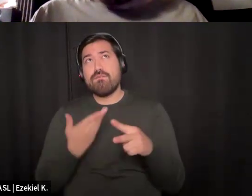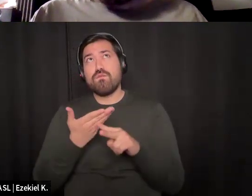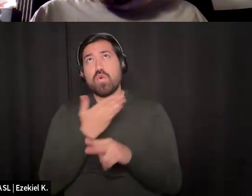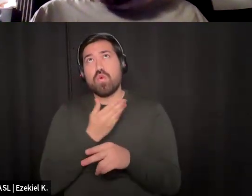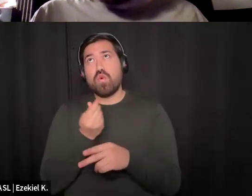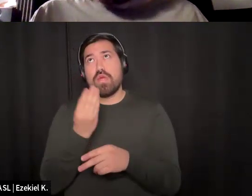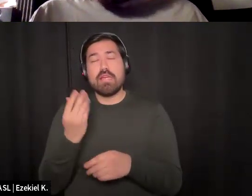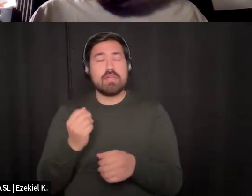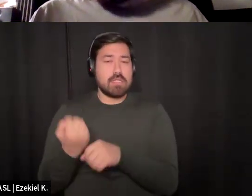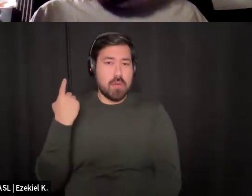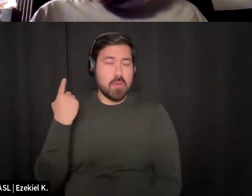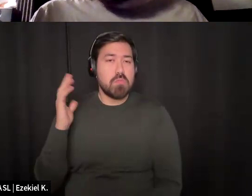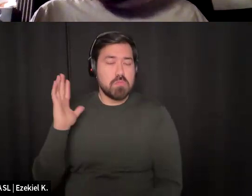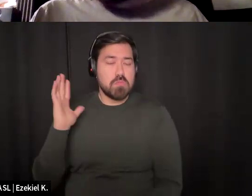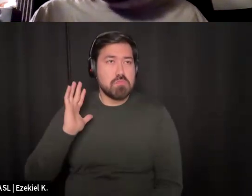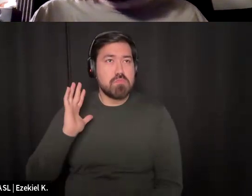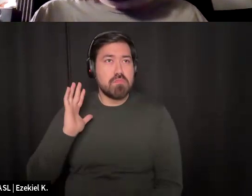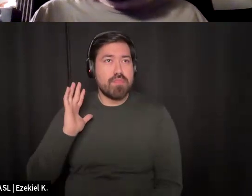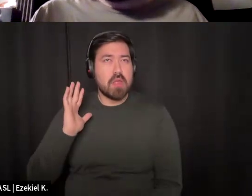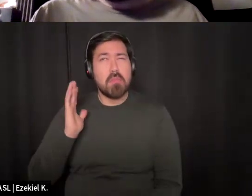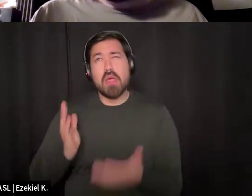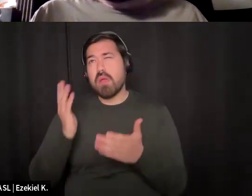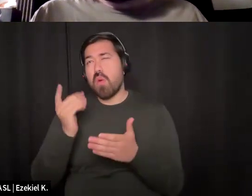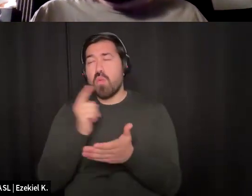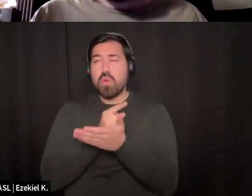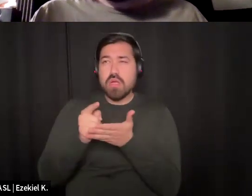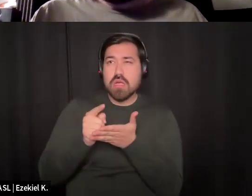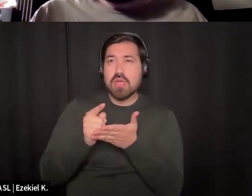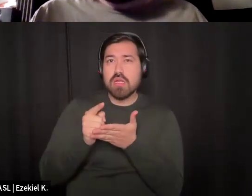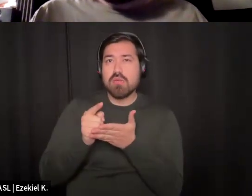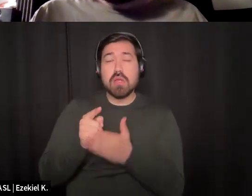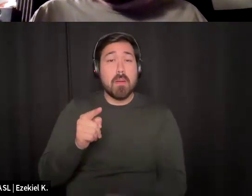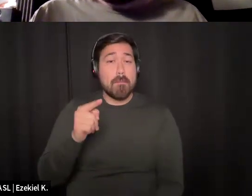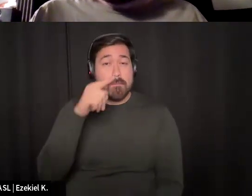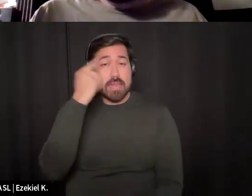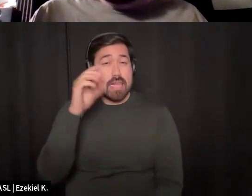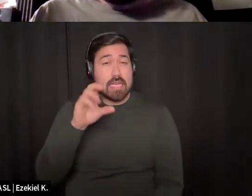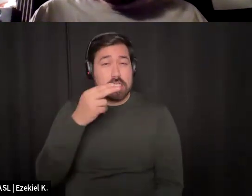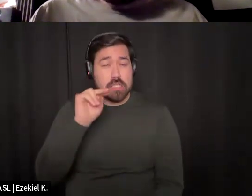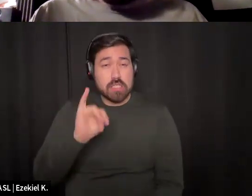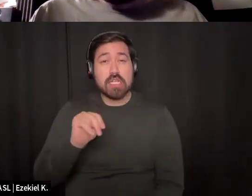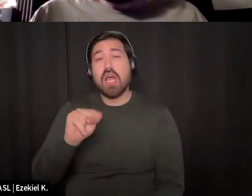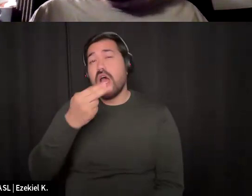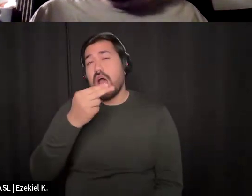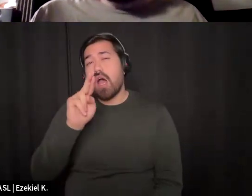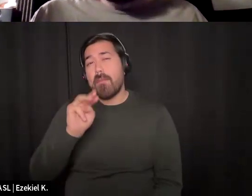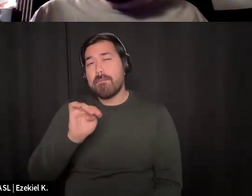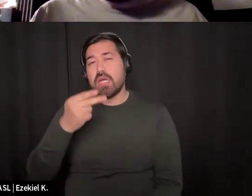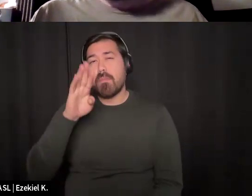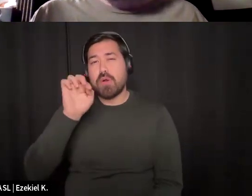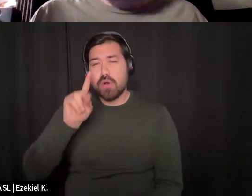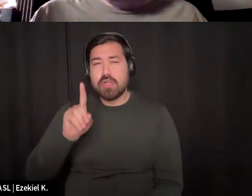think about for maybe a week, there was a black-chinned hummingbird that was hanging out in our backyard. There